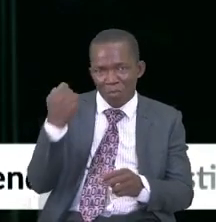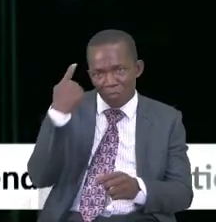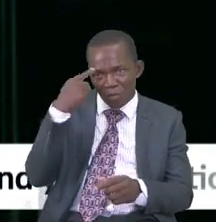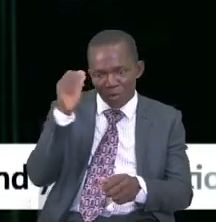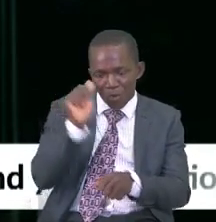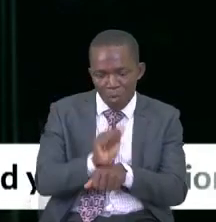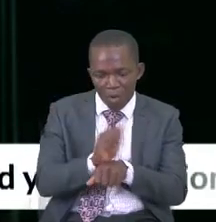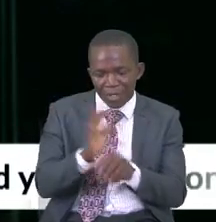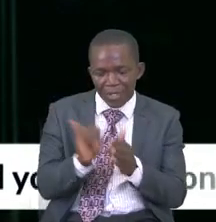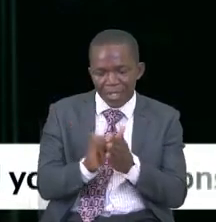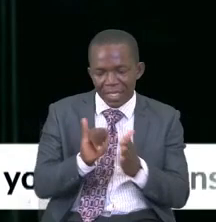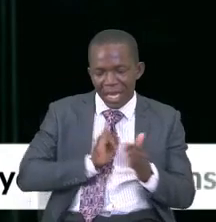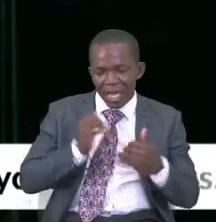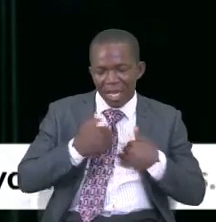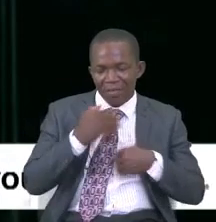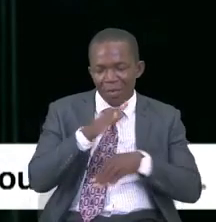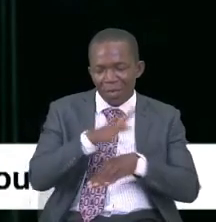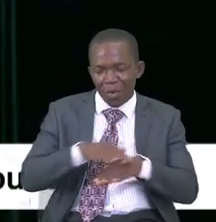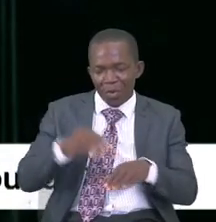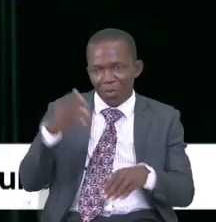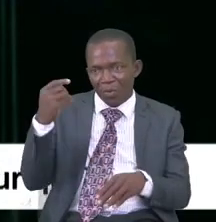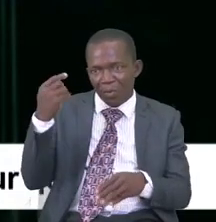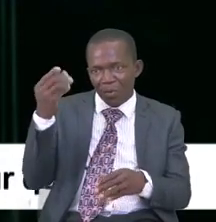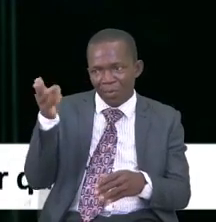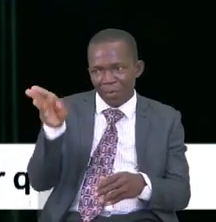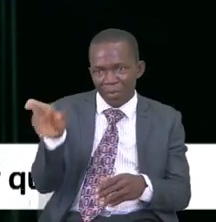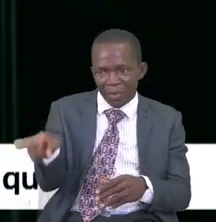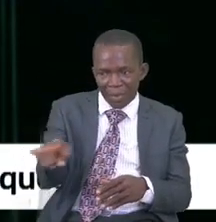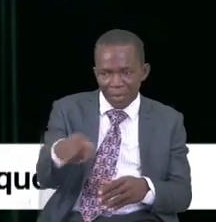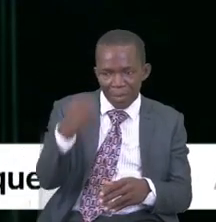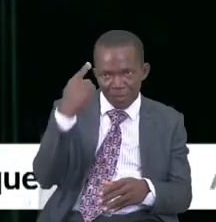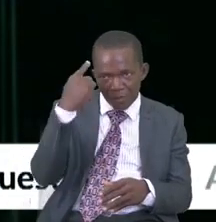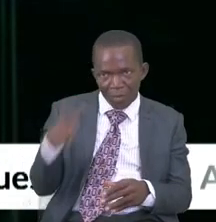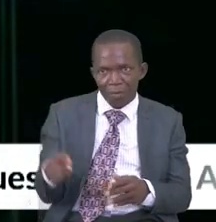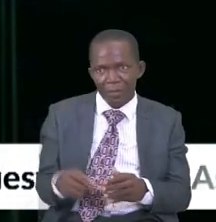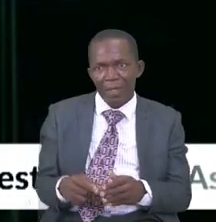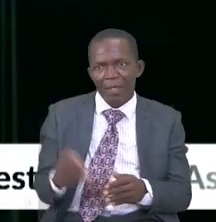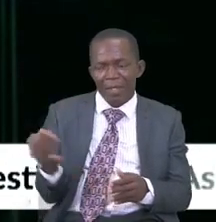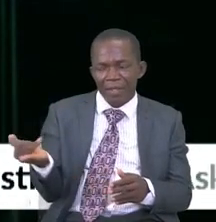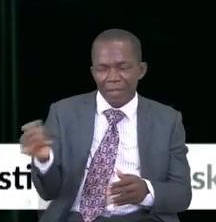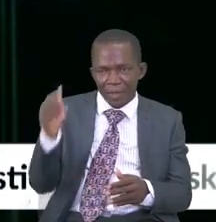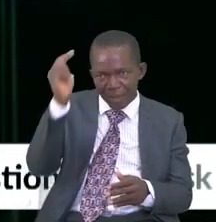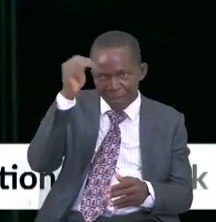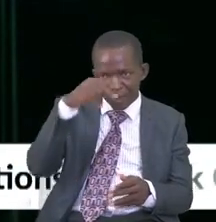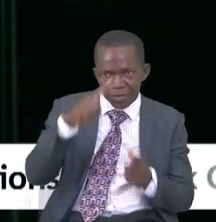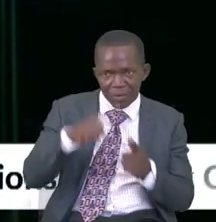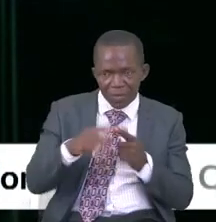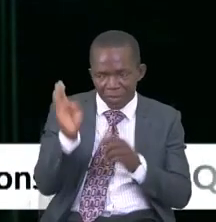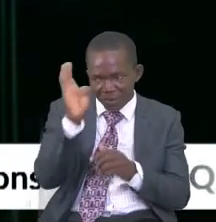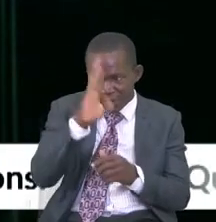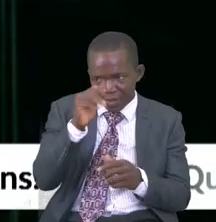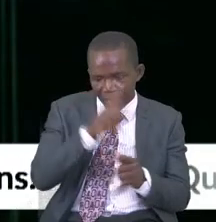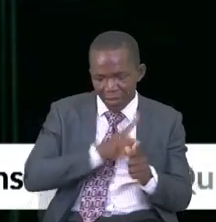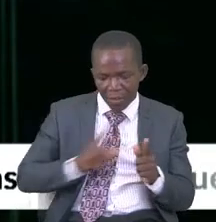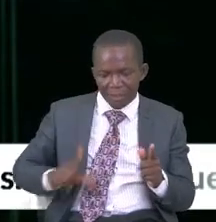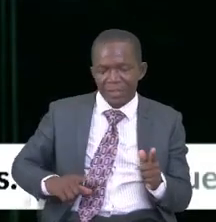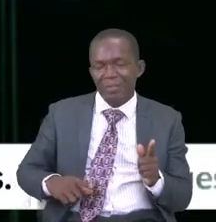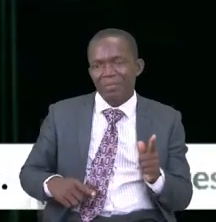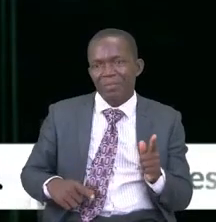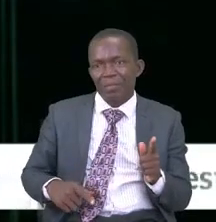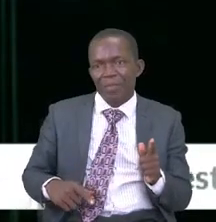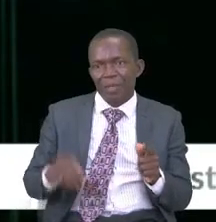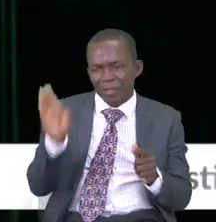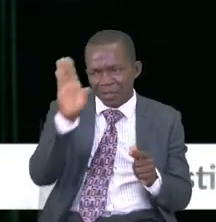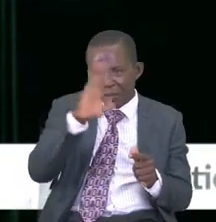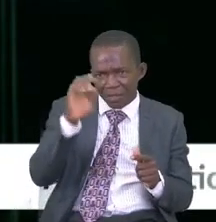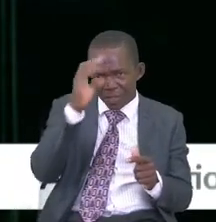him. Let's teach our young people that they need to seek the Lord. Seek the Lord. To seek him. To seek